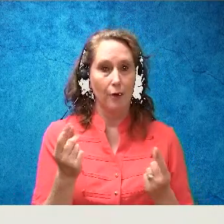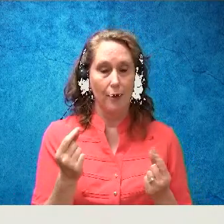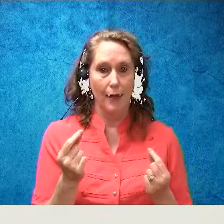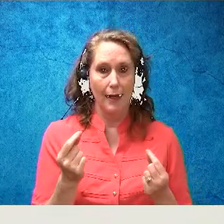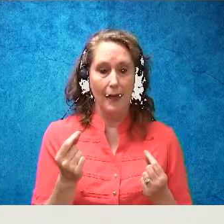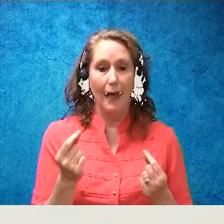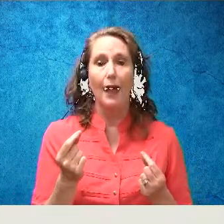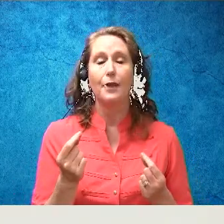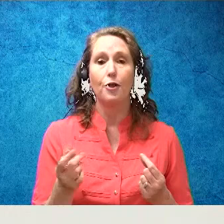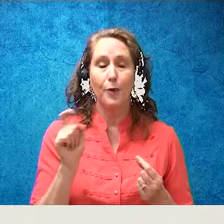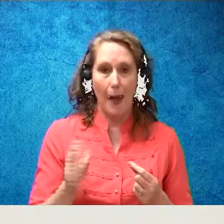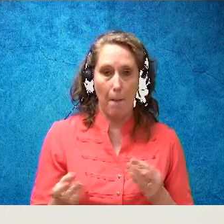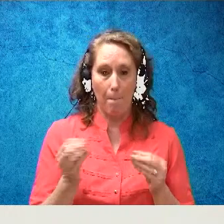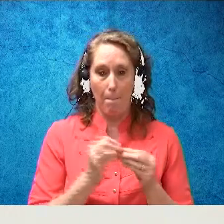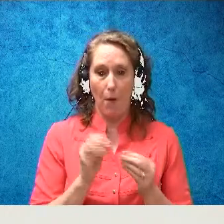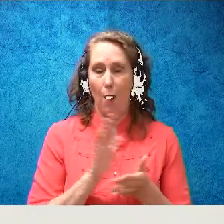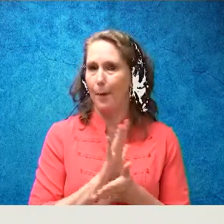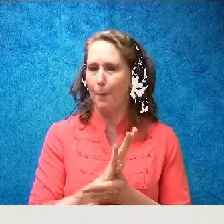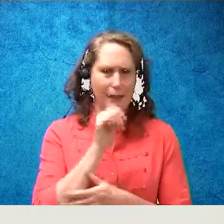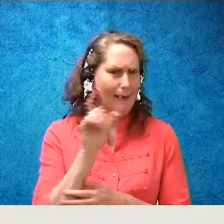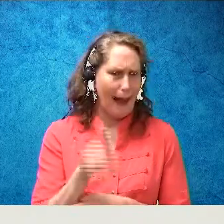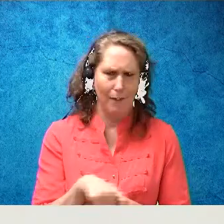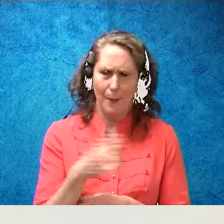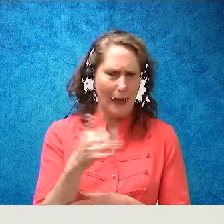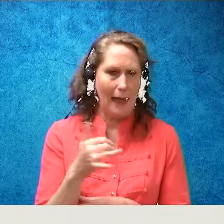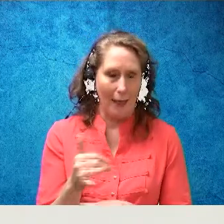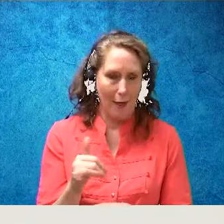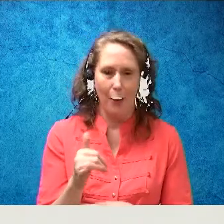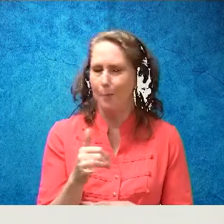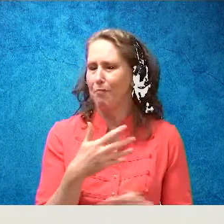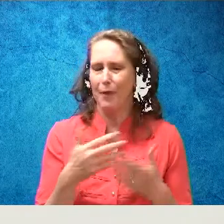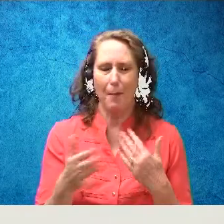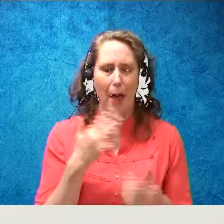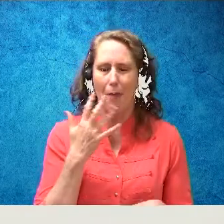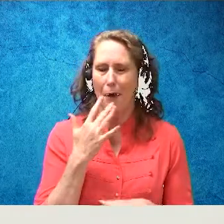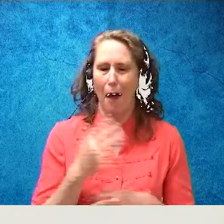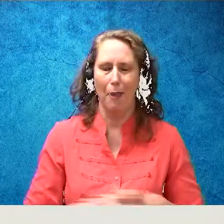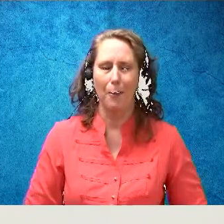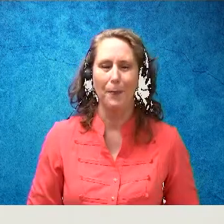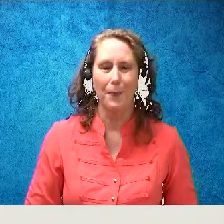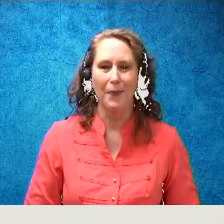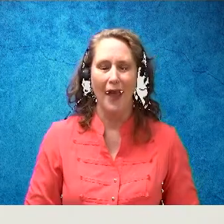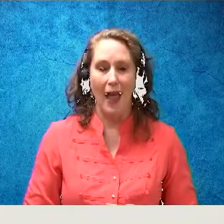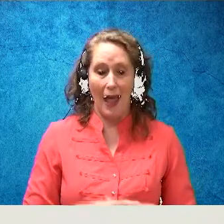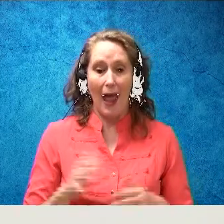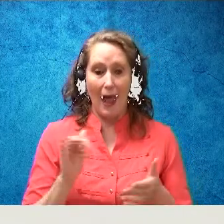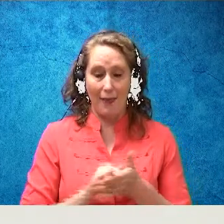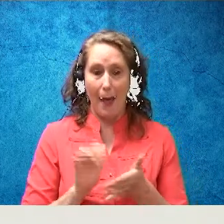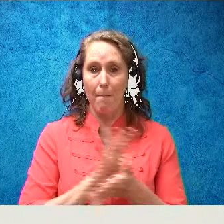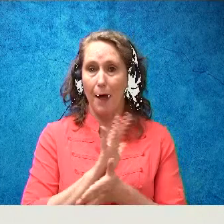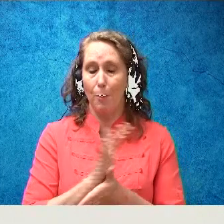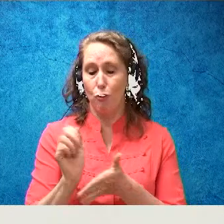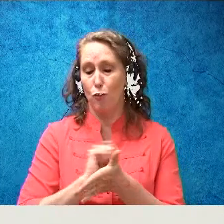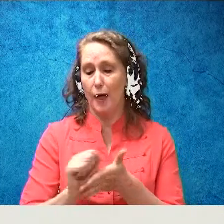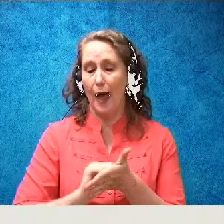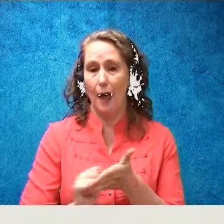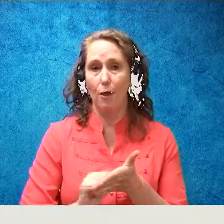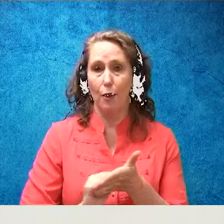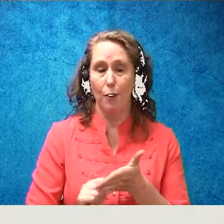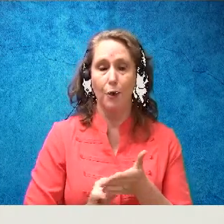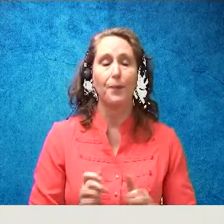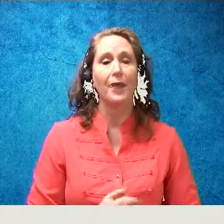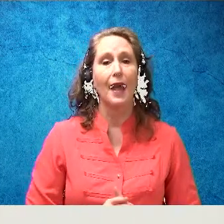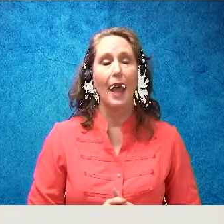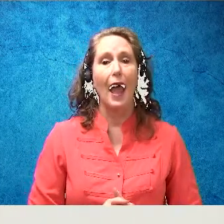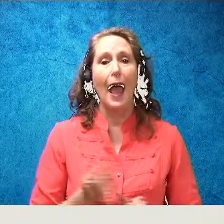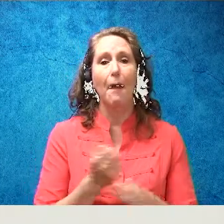some paper. It doesn't have to be yellow, okay? It can be whatever color you'd like for it to be, and you can color it. All right, so get some paper